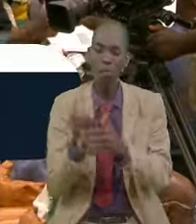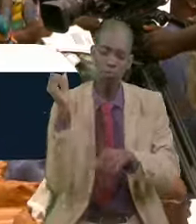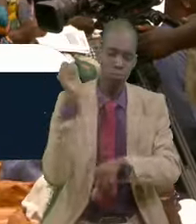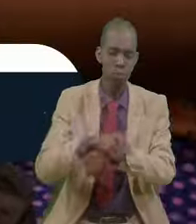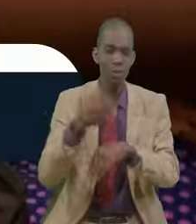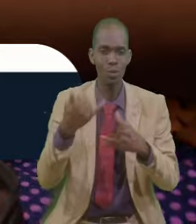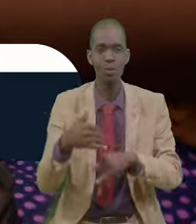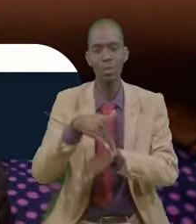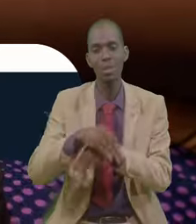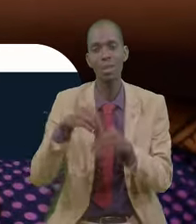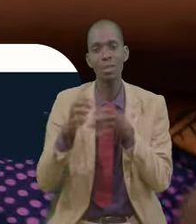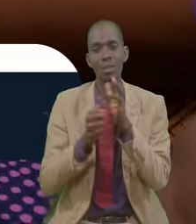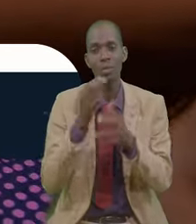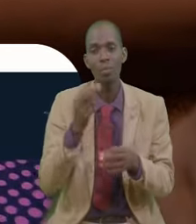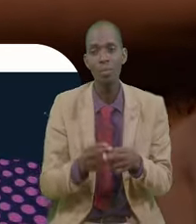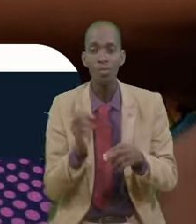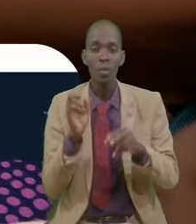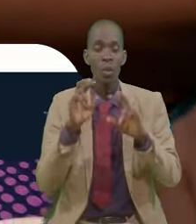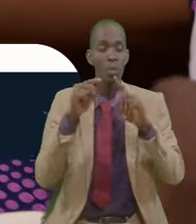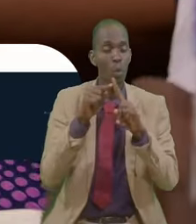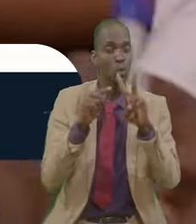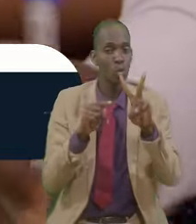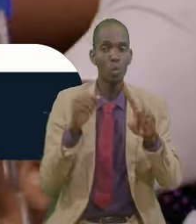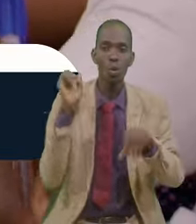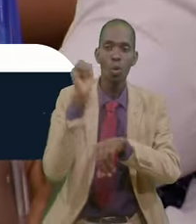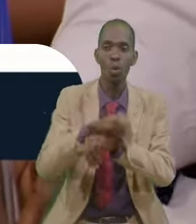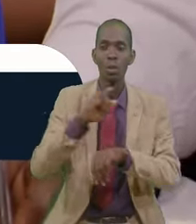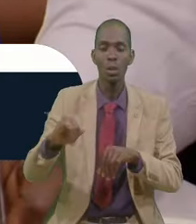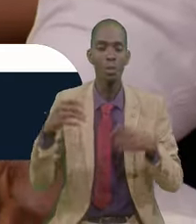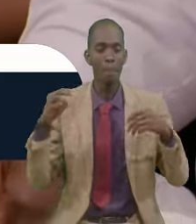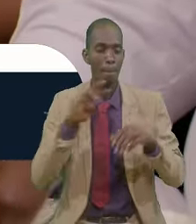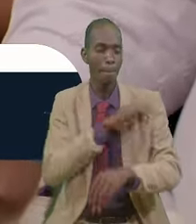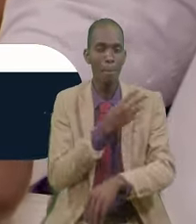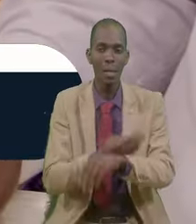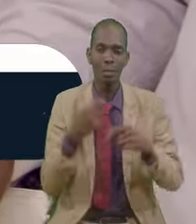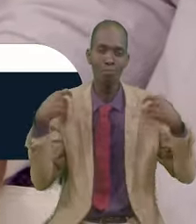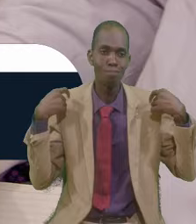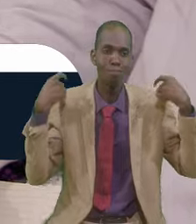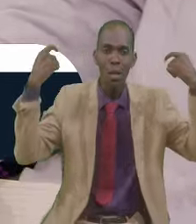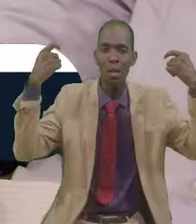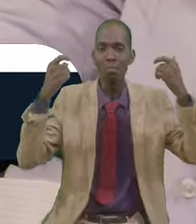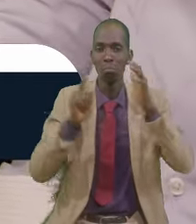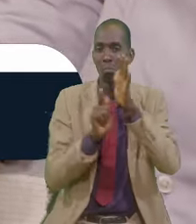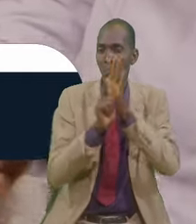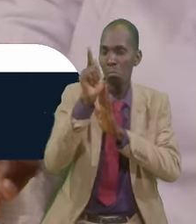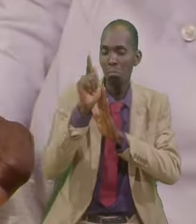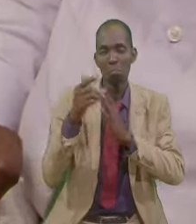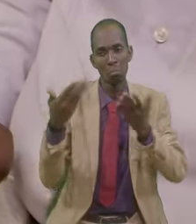Conquering mighty giants through the Almighty. Number three, there is a